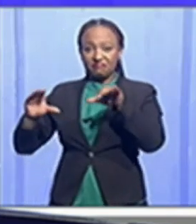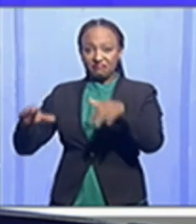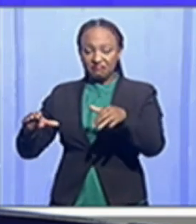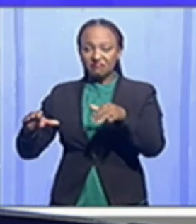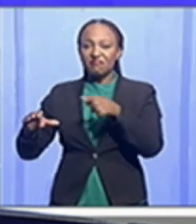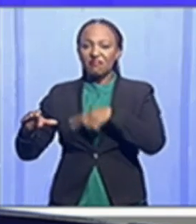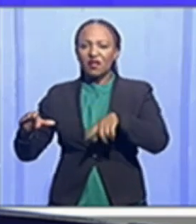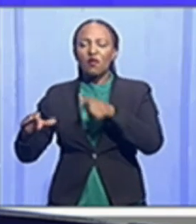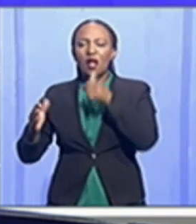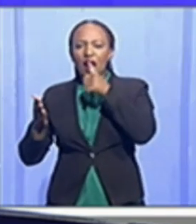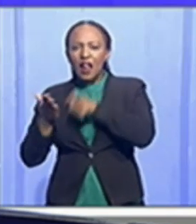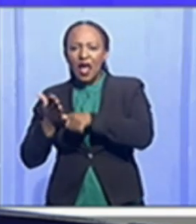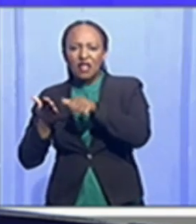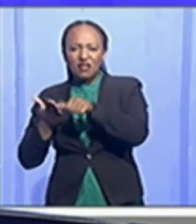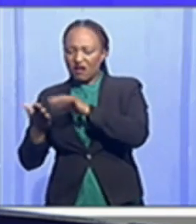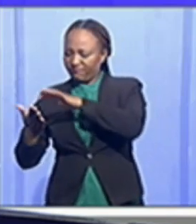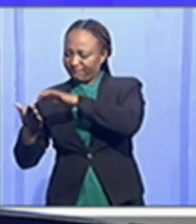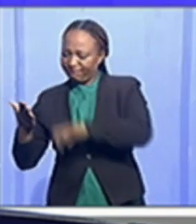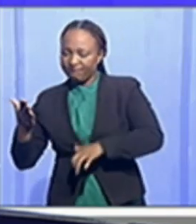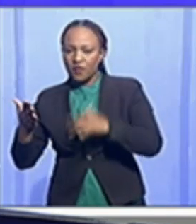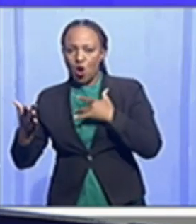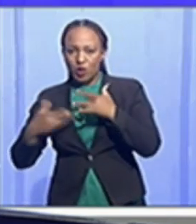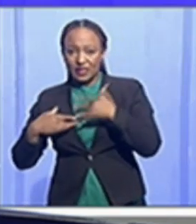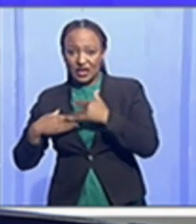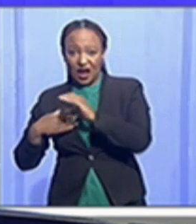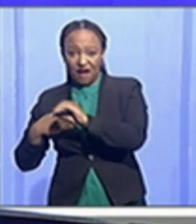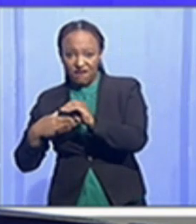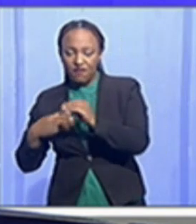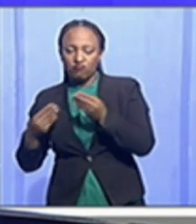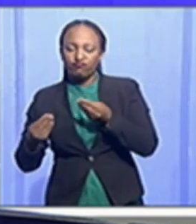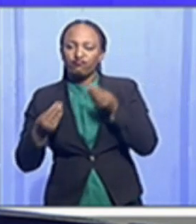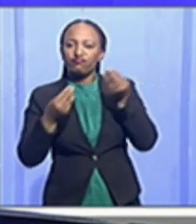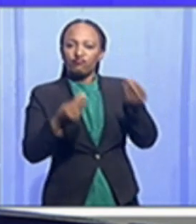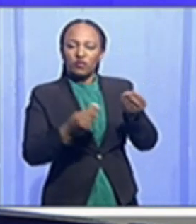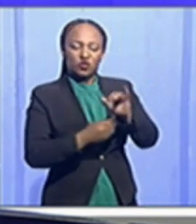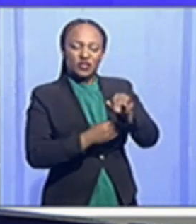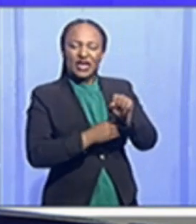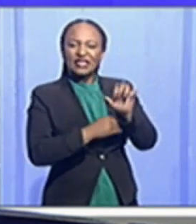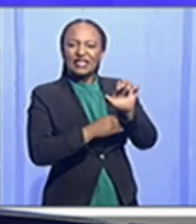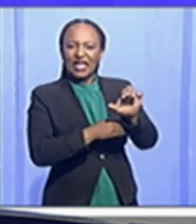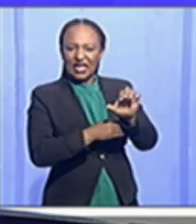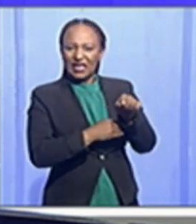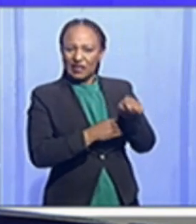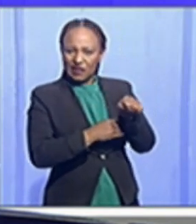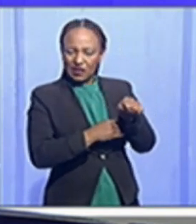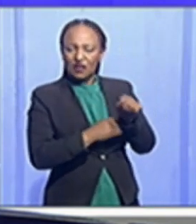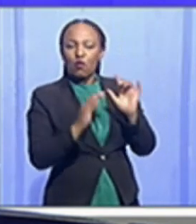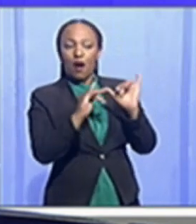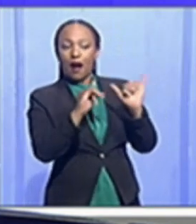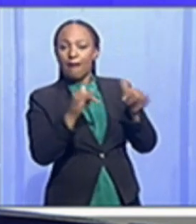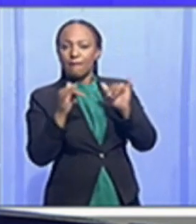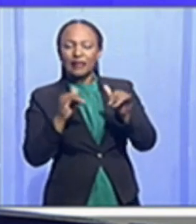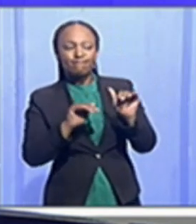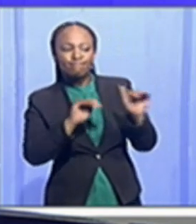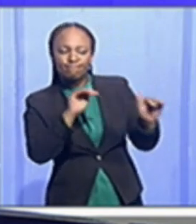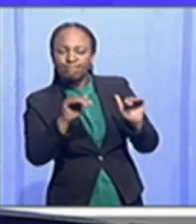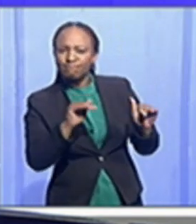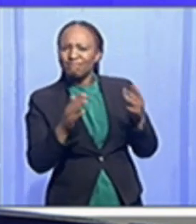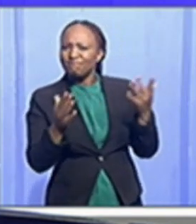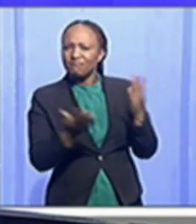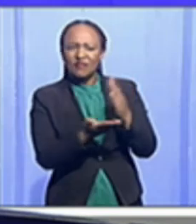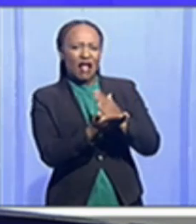la dingongorego go dikhamphani tše mmalwa go la Johannesburg Stock Exchange e ipileditše gore dikhamphani tše mmalwa di emiše ka go fokotšwa ga